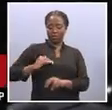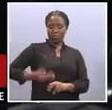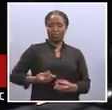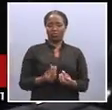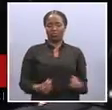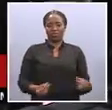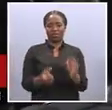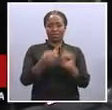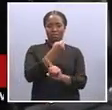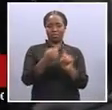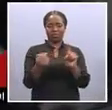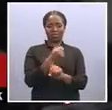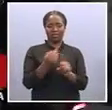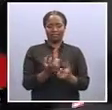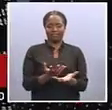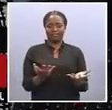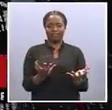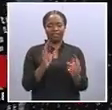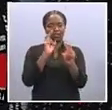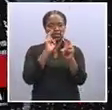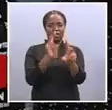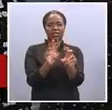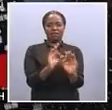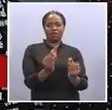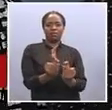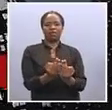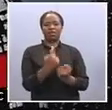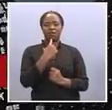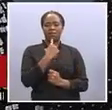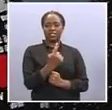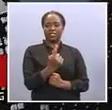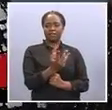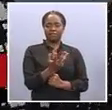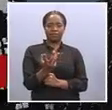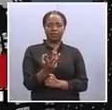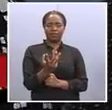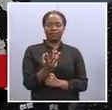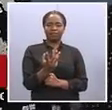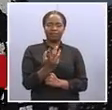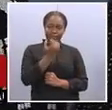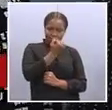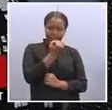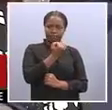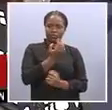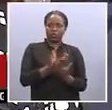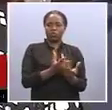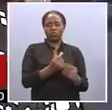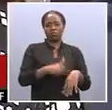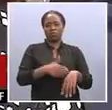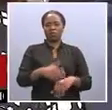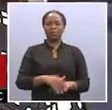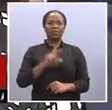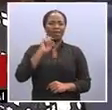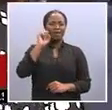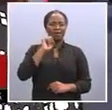abuse visited Maduna's family. Officials concede they could have done more. This is an old